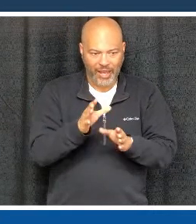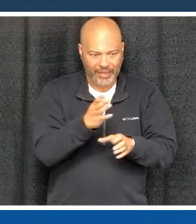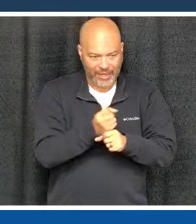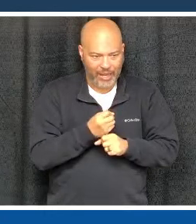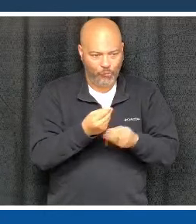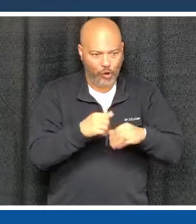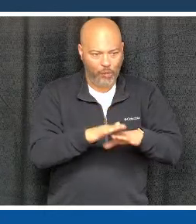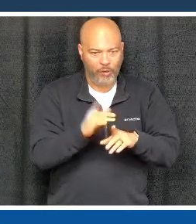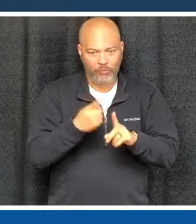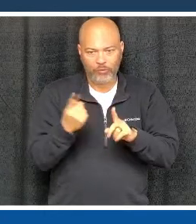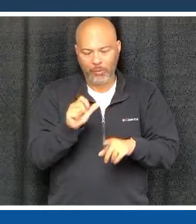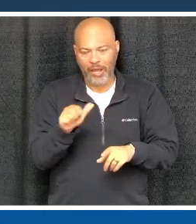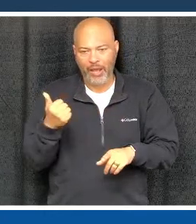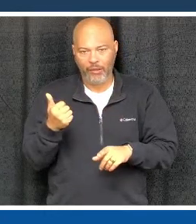That makes things a lot more tricky.